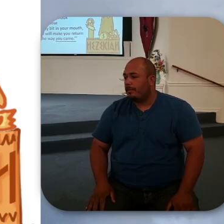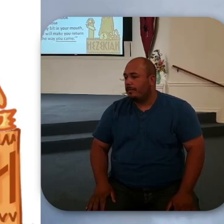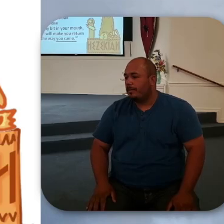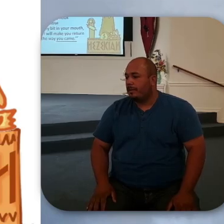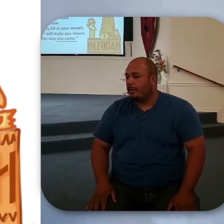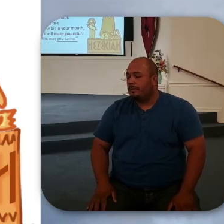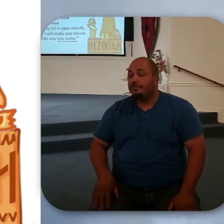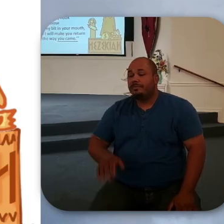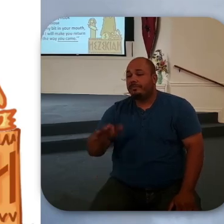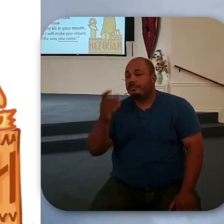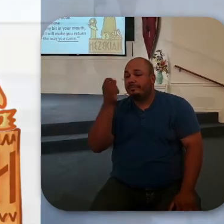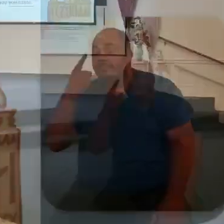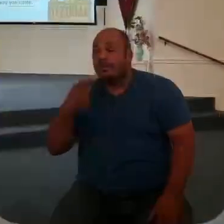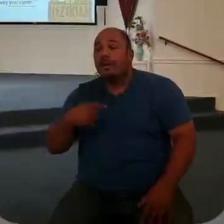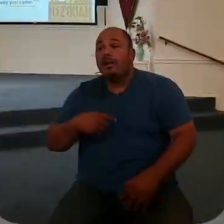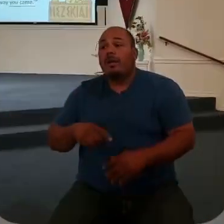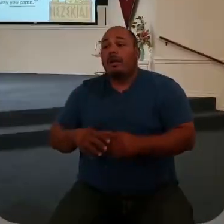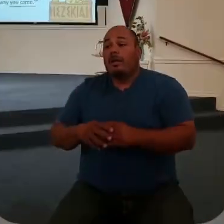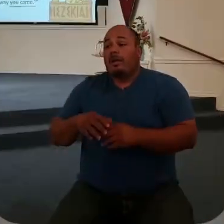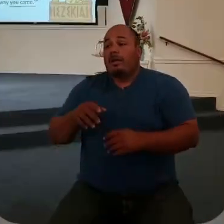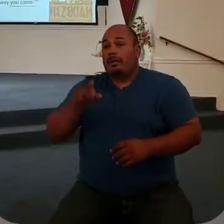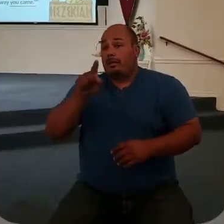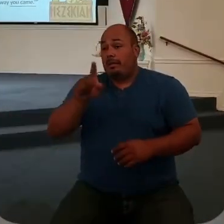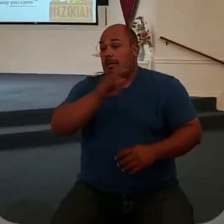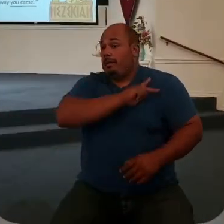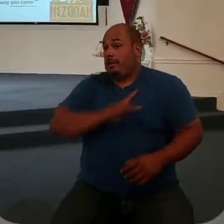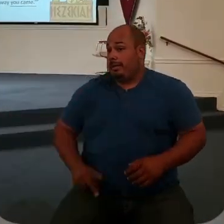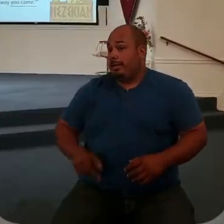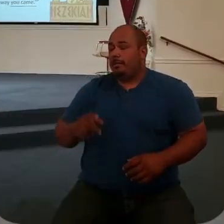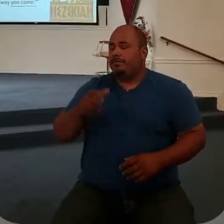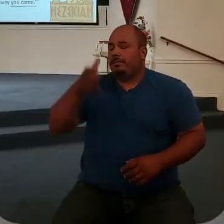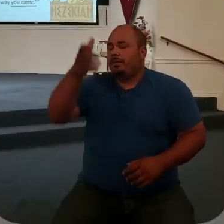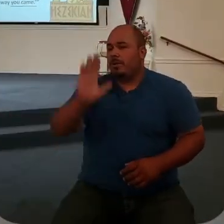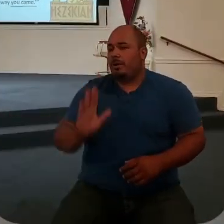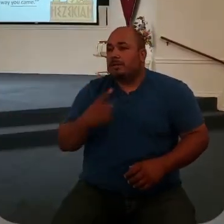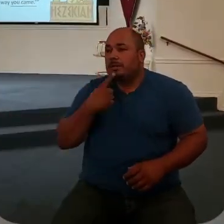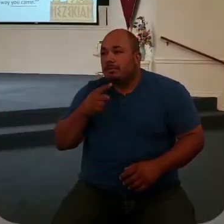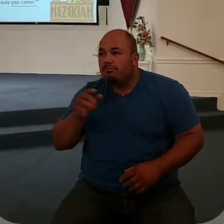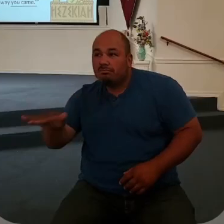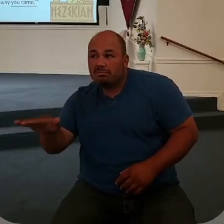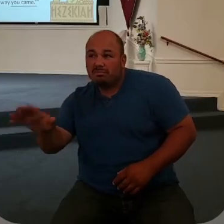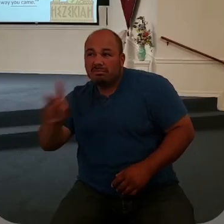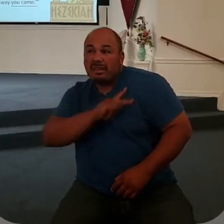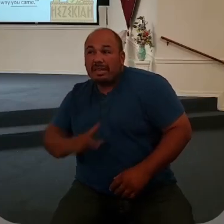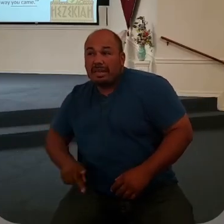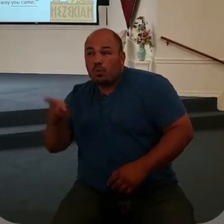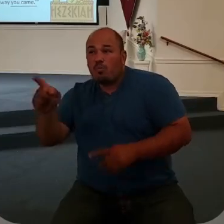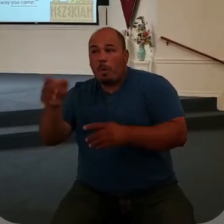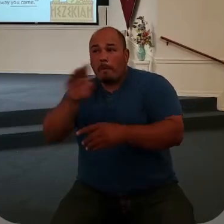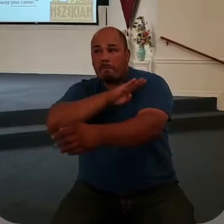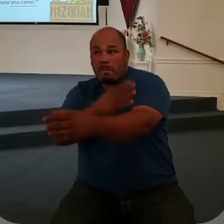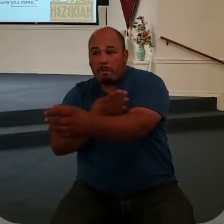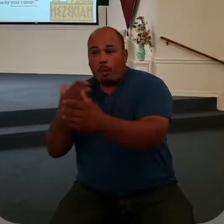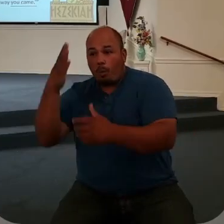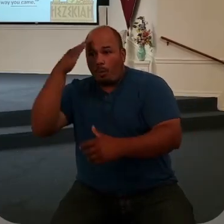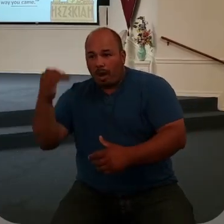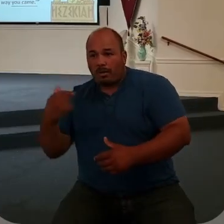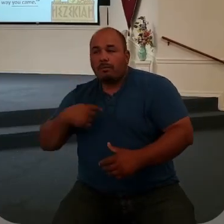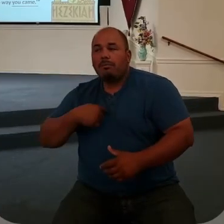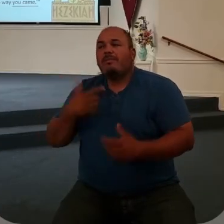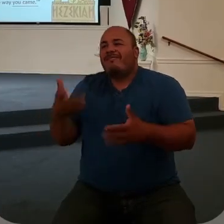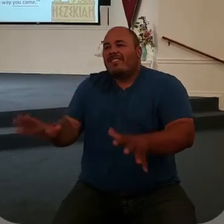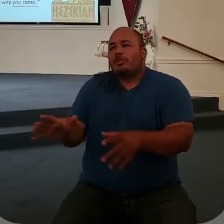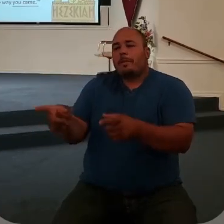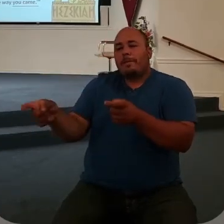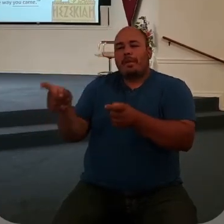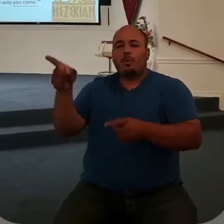Here God is saying, King Sennacherib, the only reason you're so powerful is because I made you